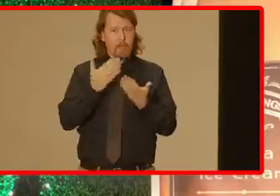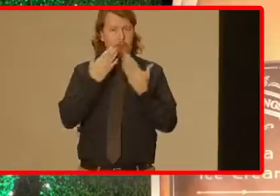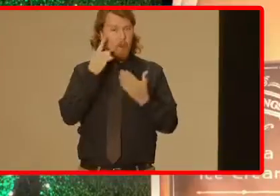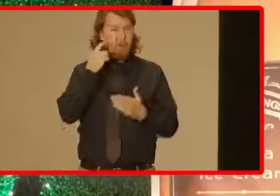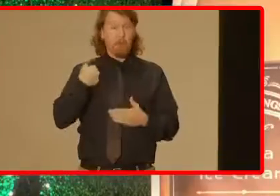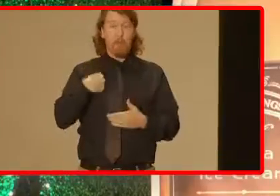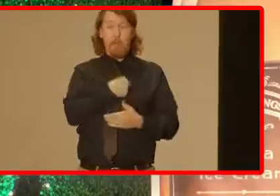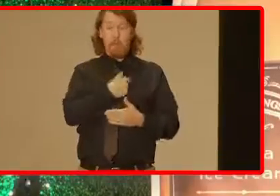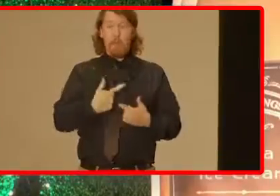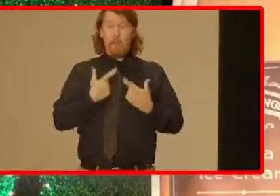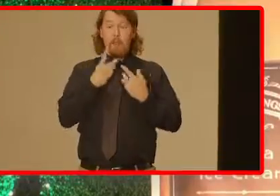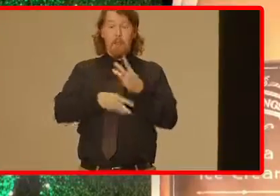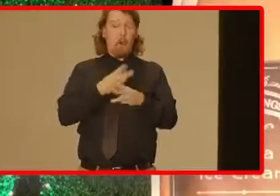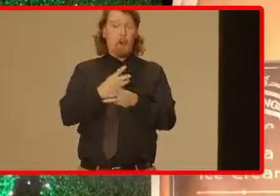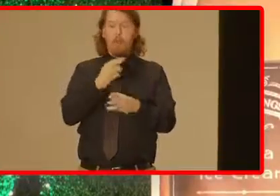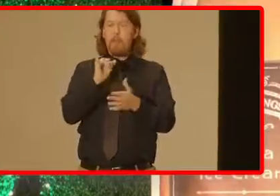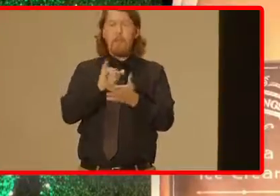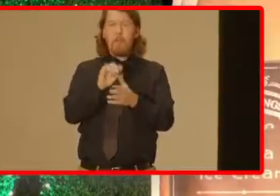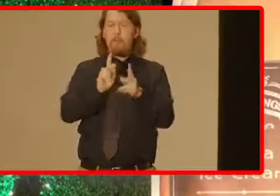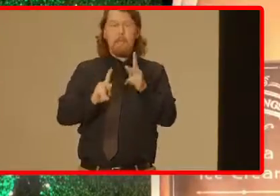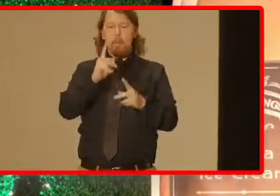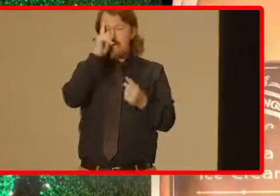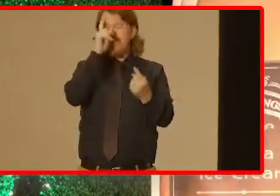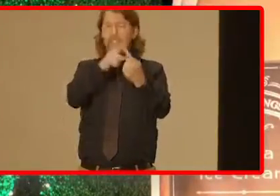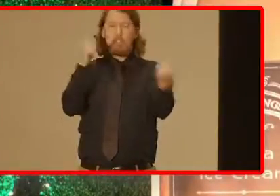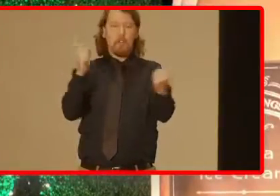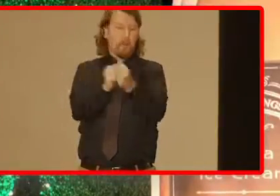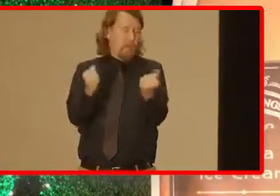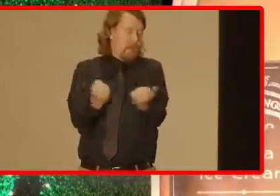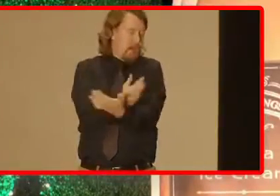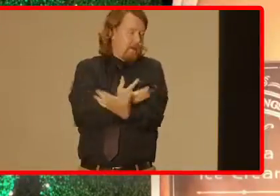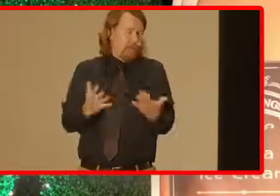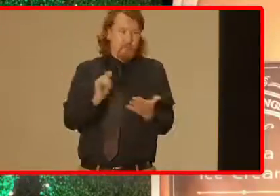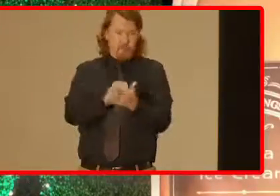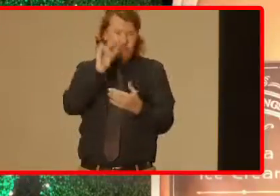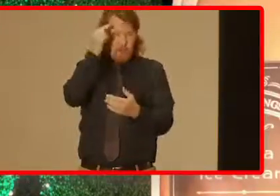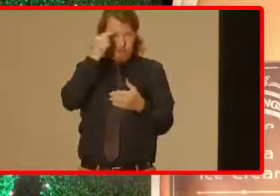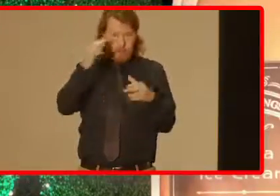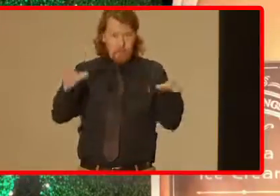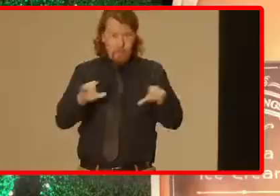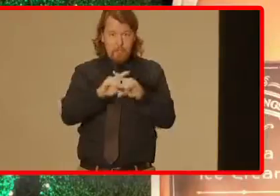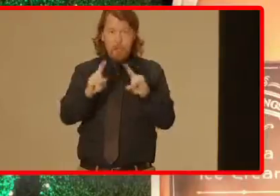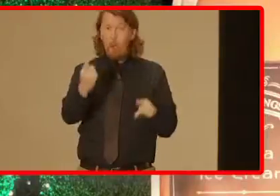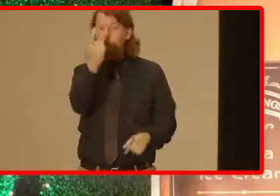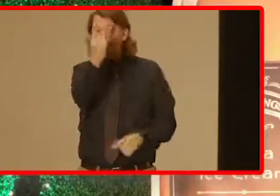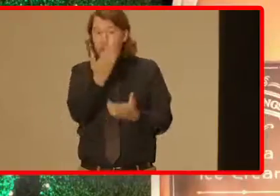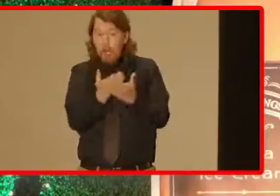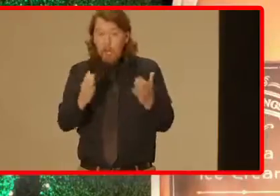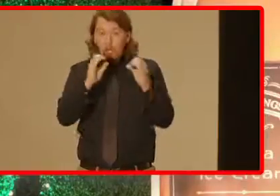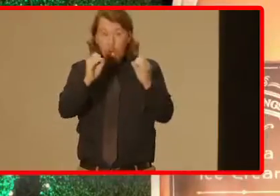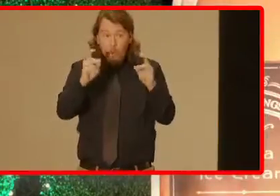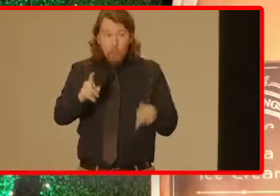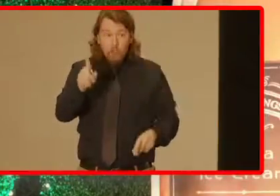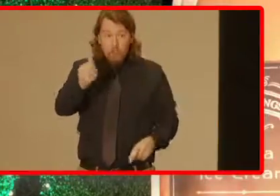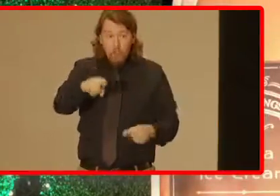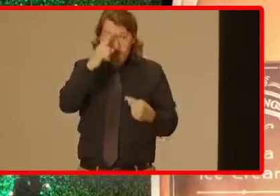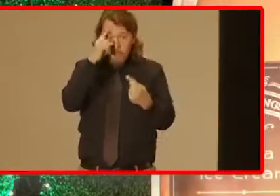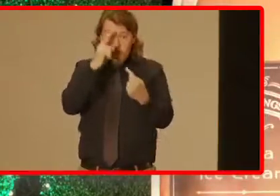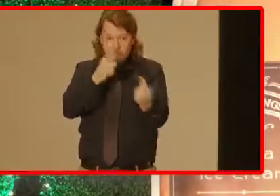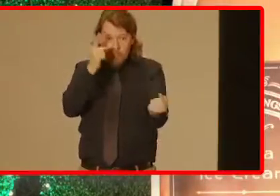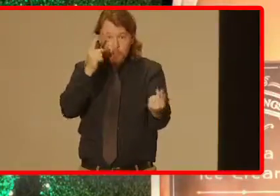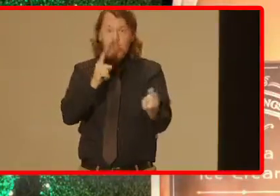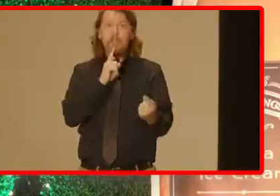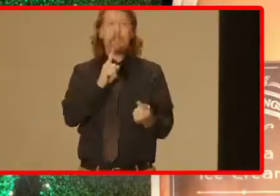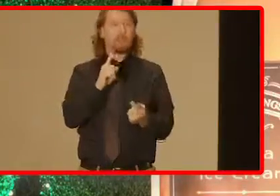people disagree about just about everything that the government does. But the one thing no one should disagree with is that